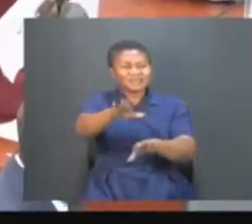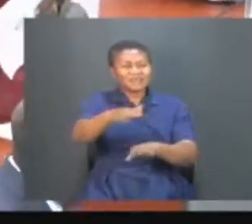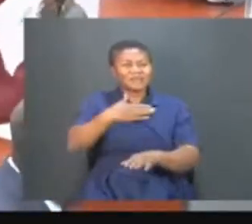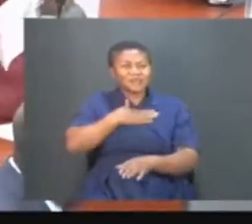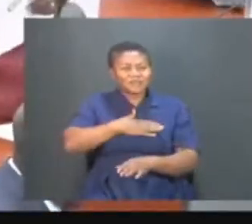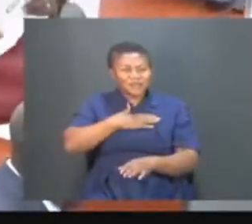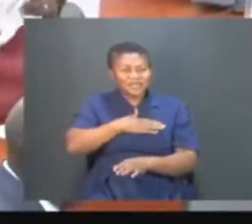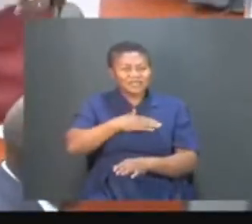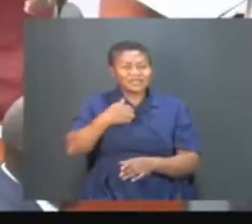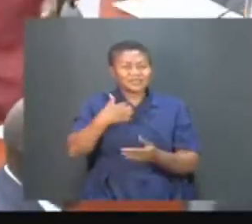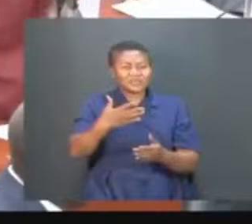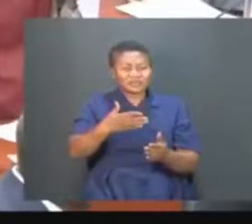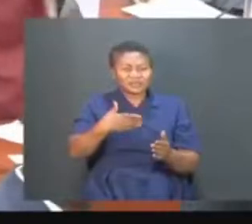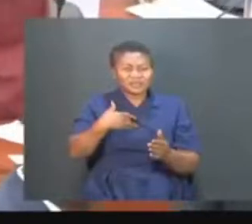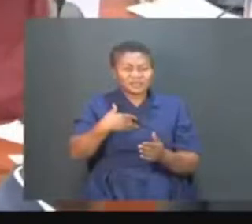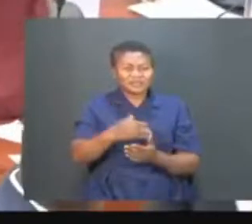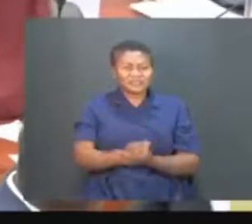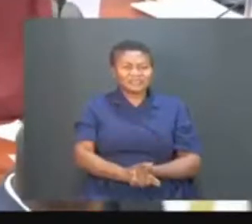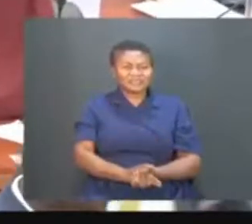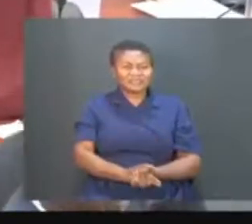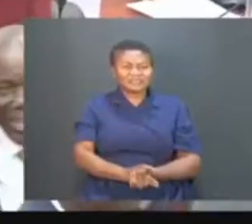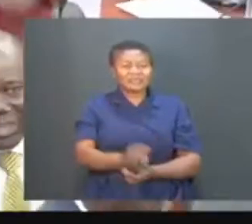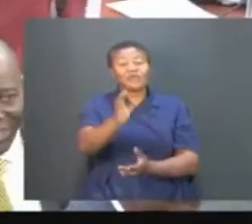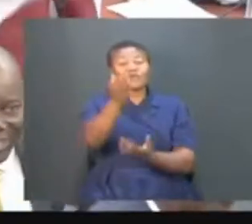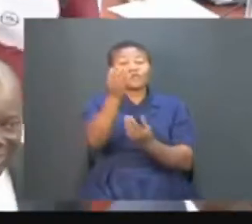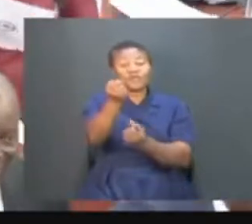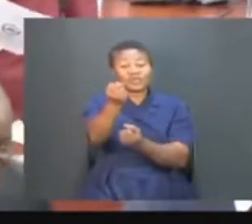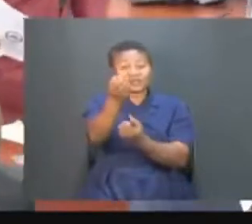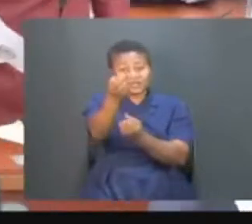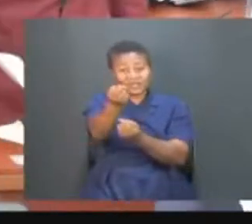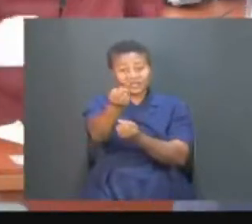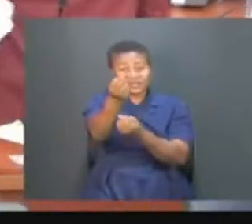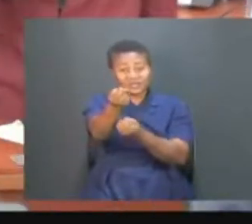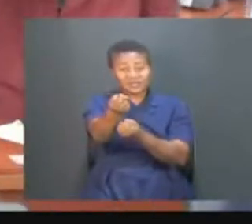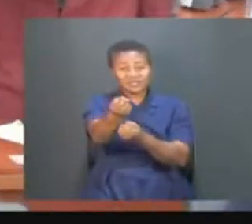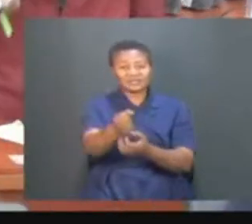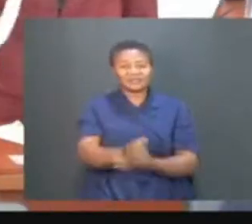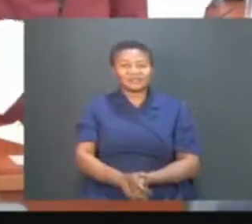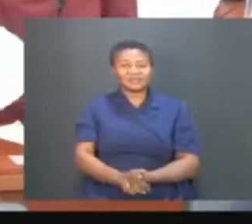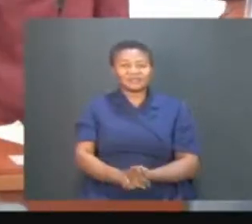policy. Yes. Wait, I'm coming to the policy.